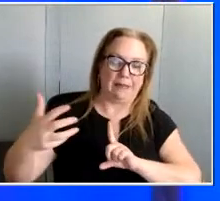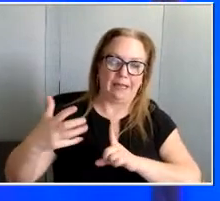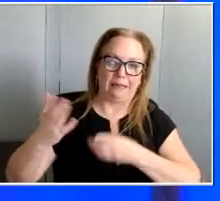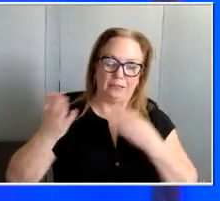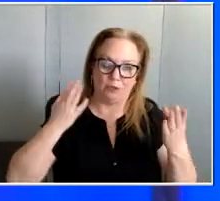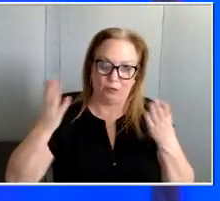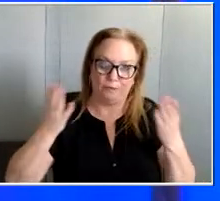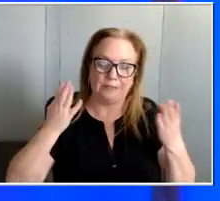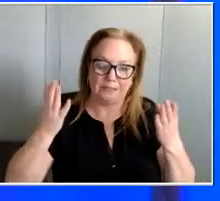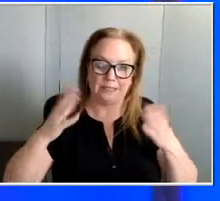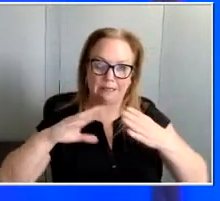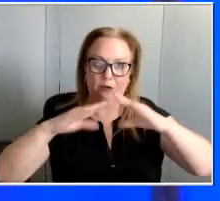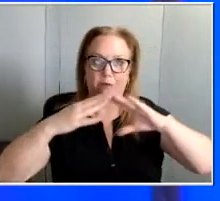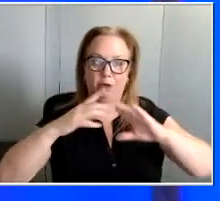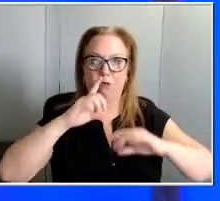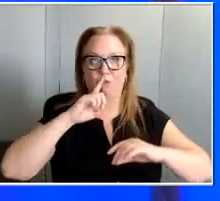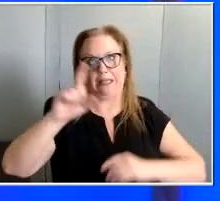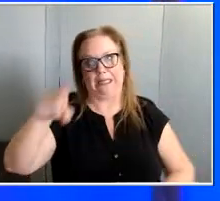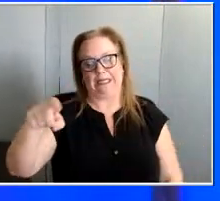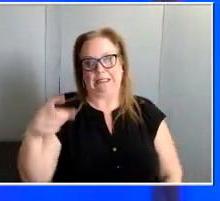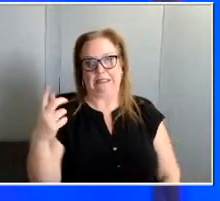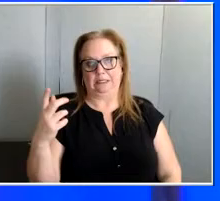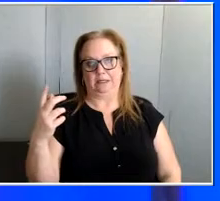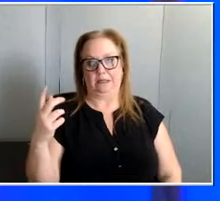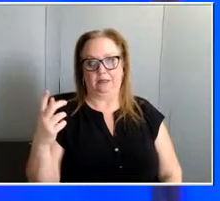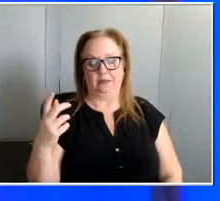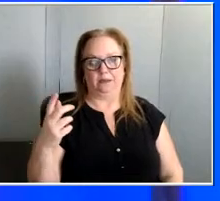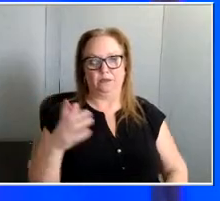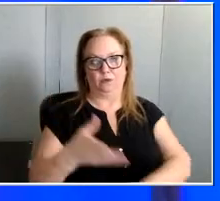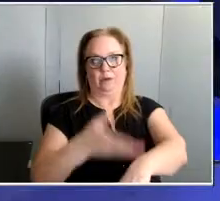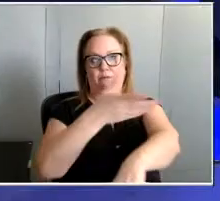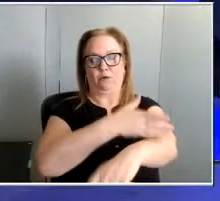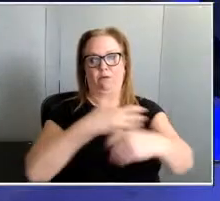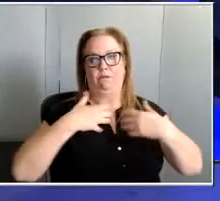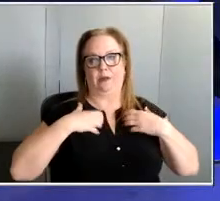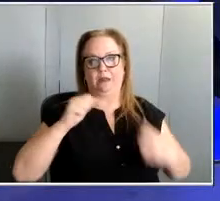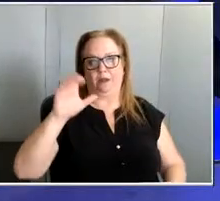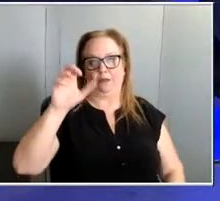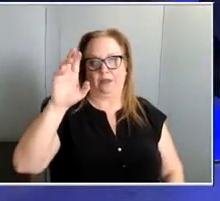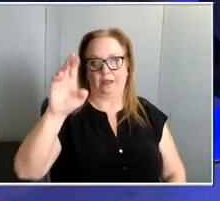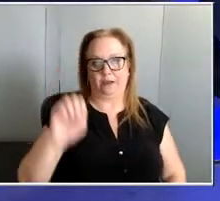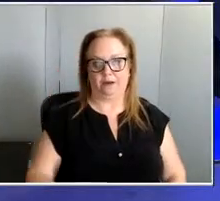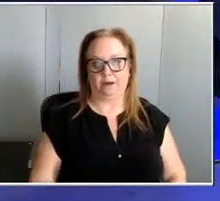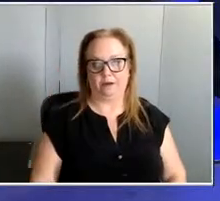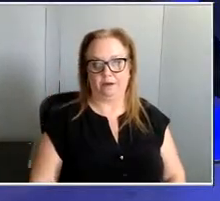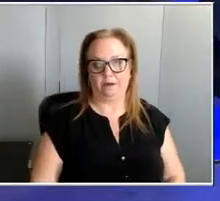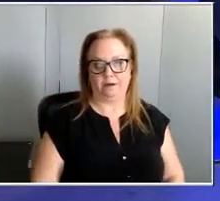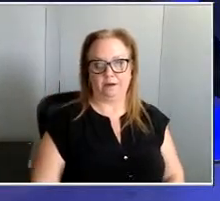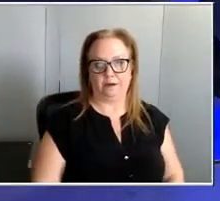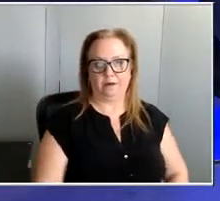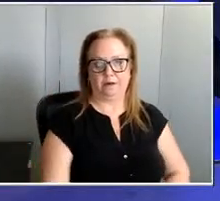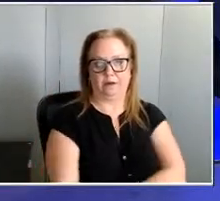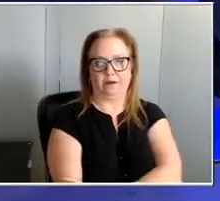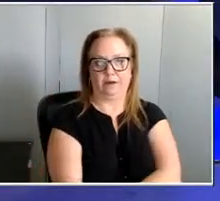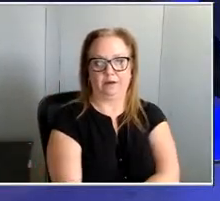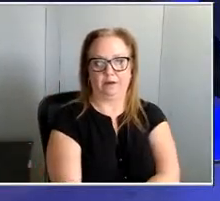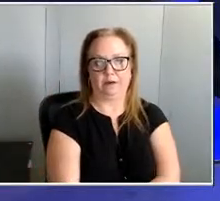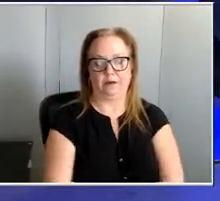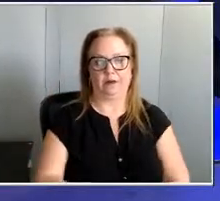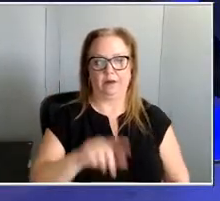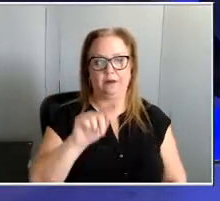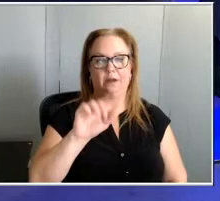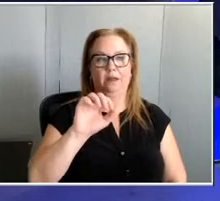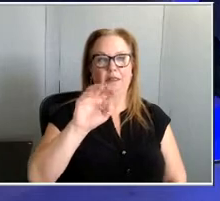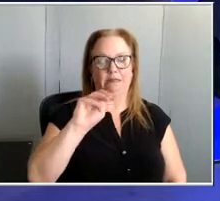that their community really needs in order to improve health care. It's going to be, I think that's going to be a big development. I think telemedicine is going to aid that so much.